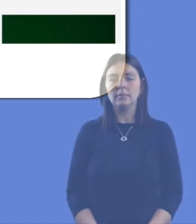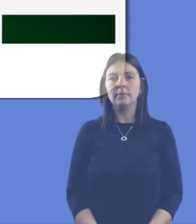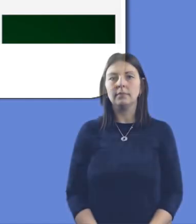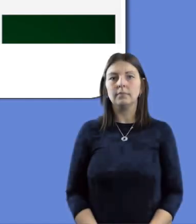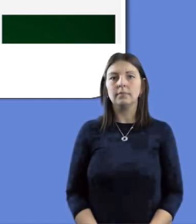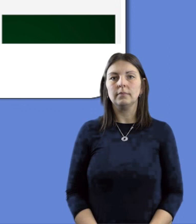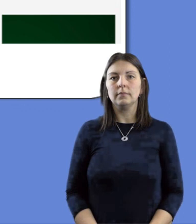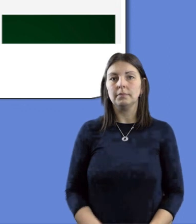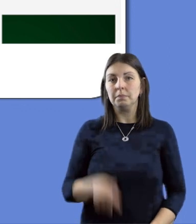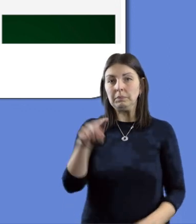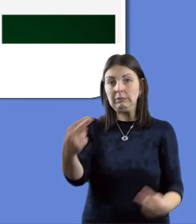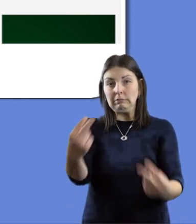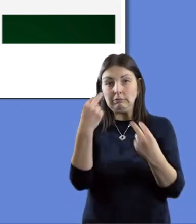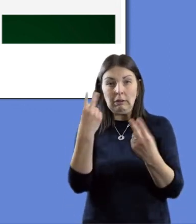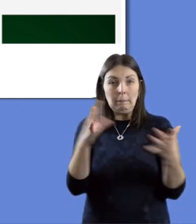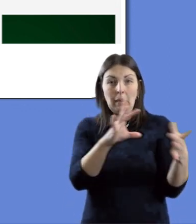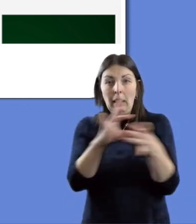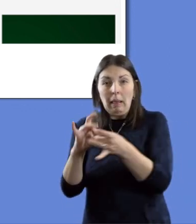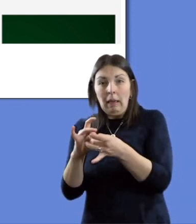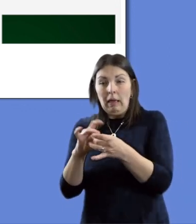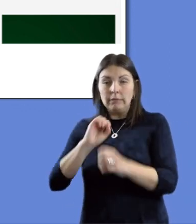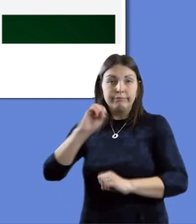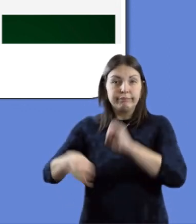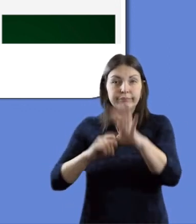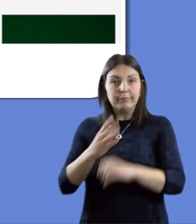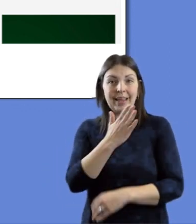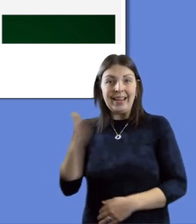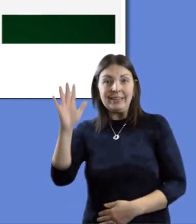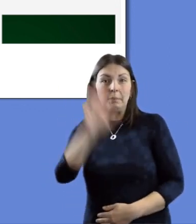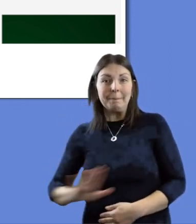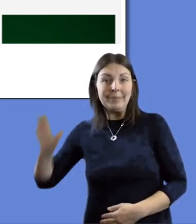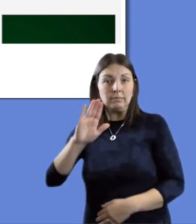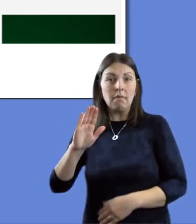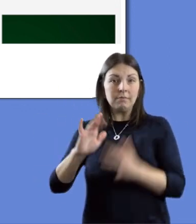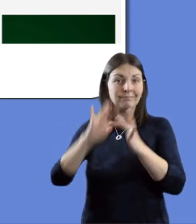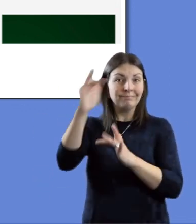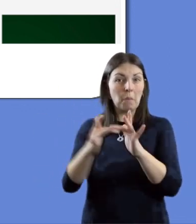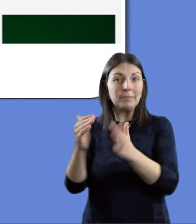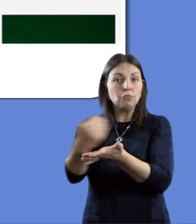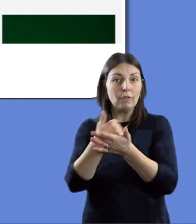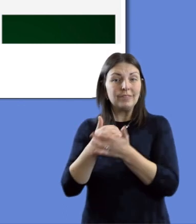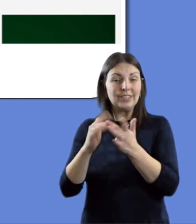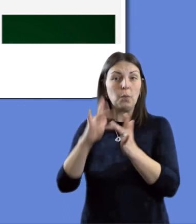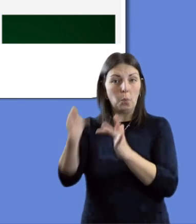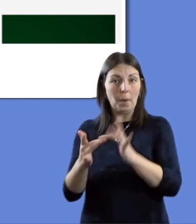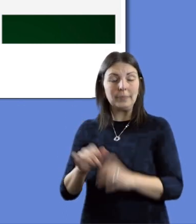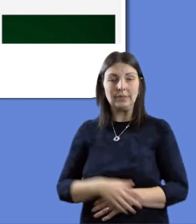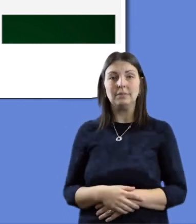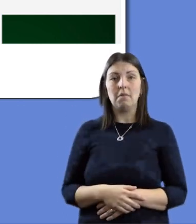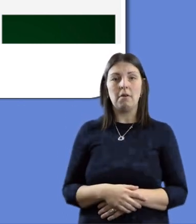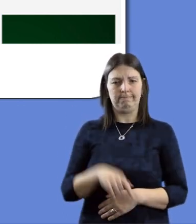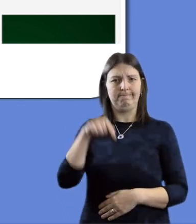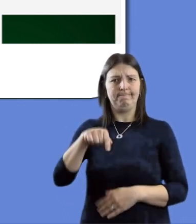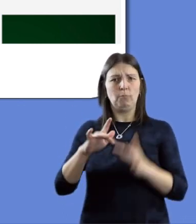You have probably seen links during this presentation to East Midlands Cybersecurity website. The website provides free